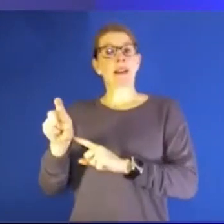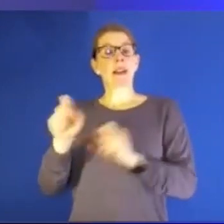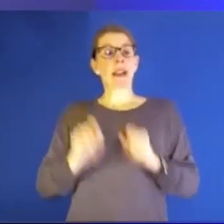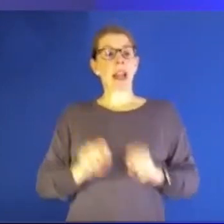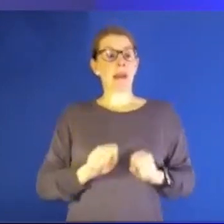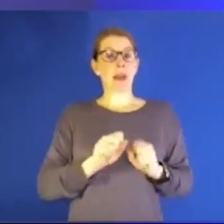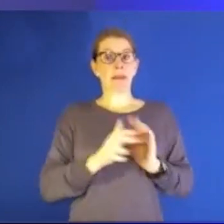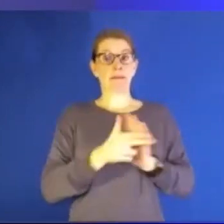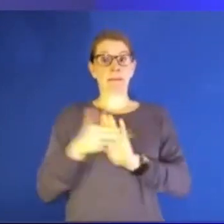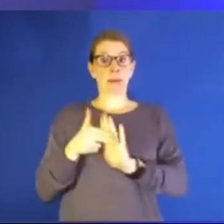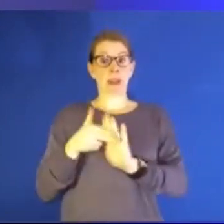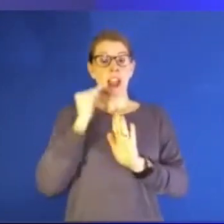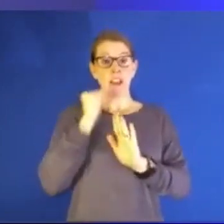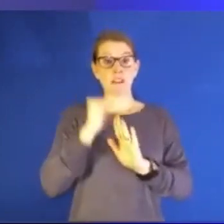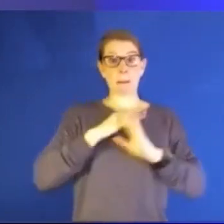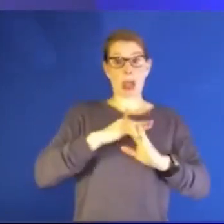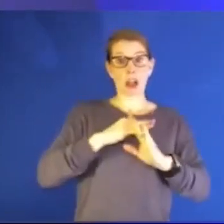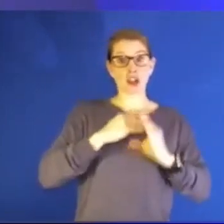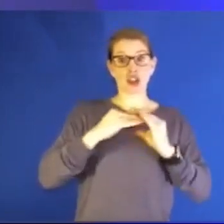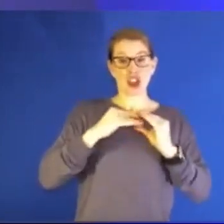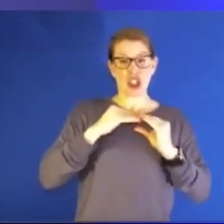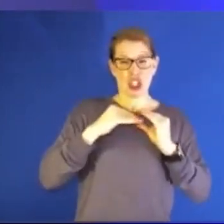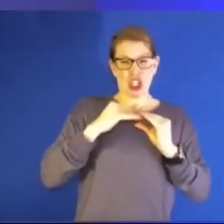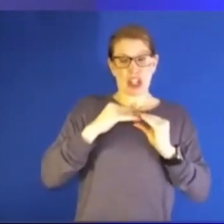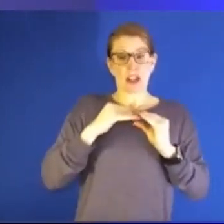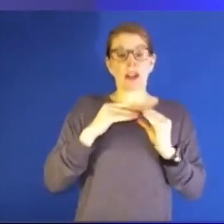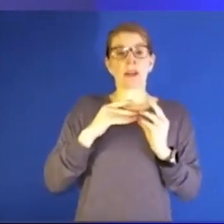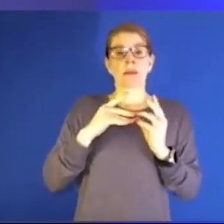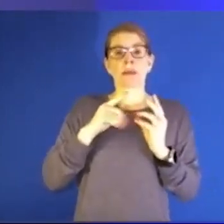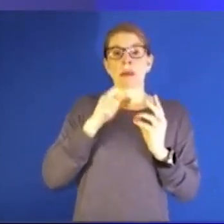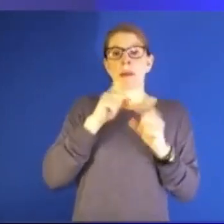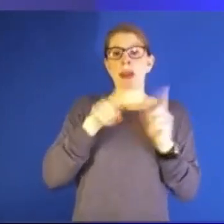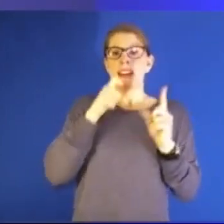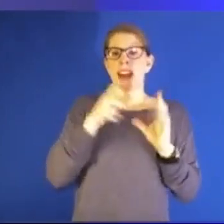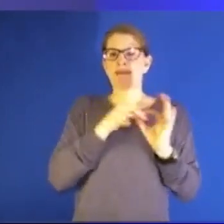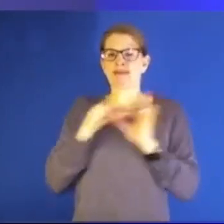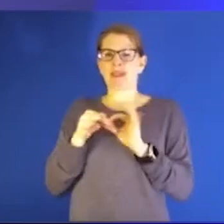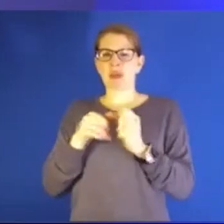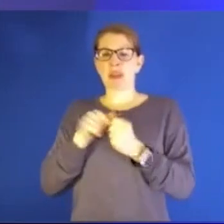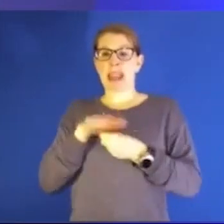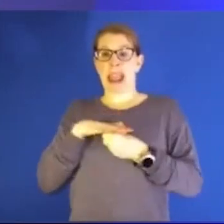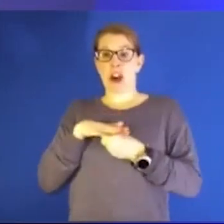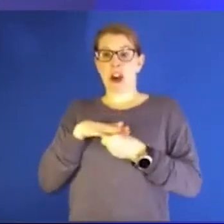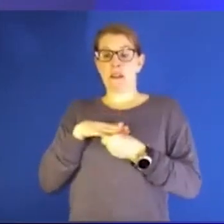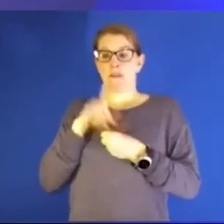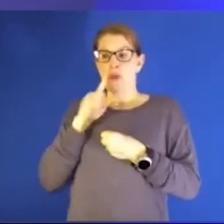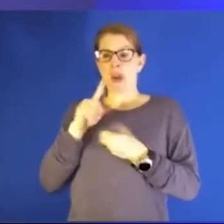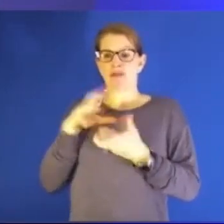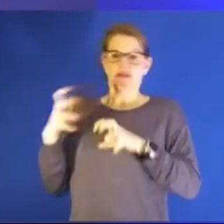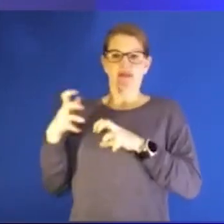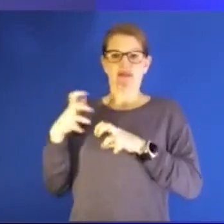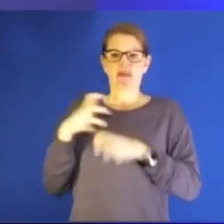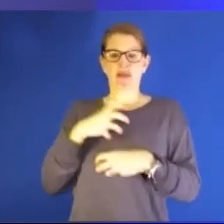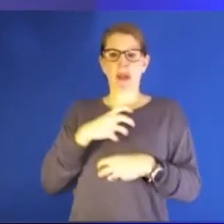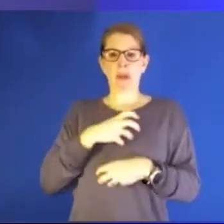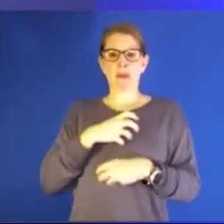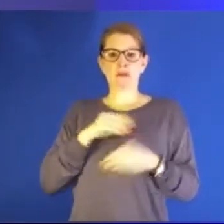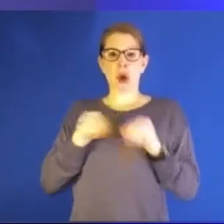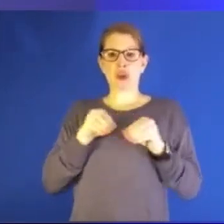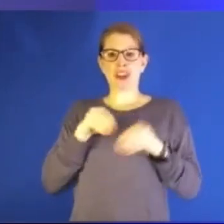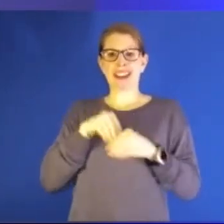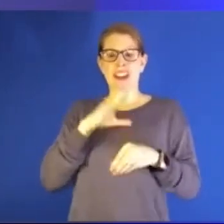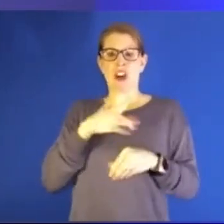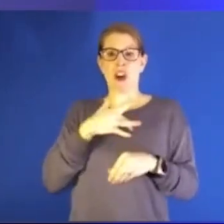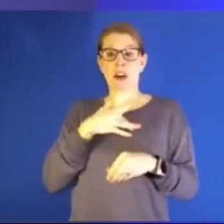have blockages in your heart arteries, but they don't correspond to the area that we see the abnormal motion in the heart. So you can have arteries